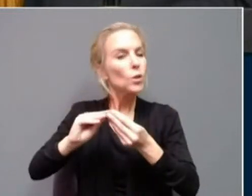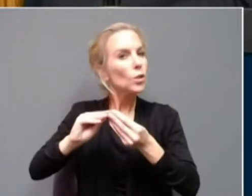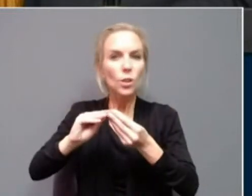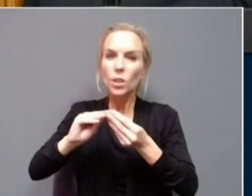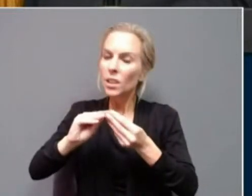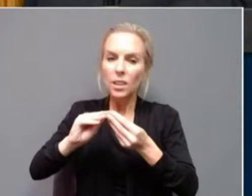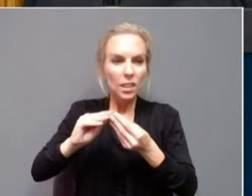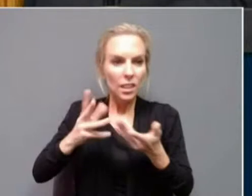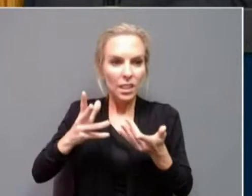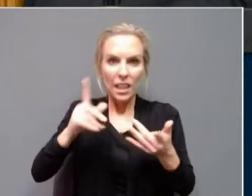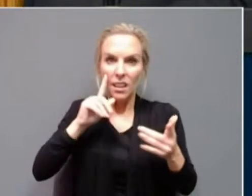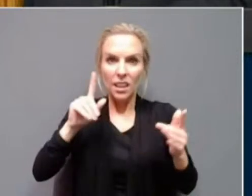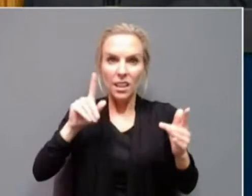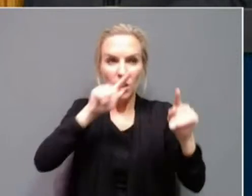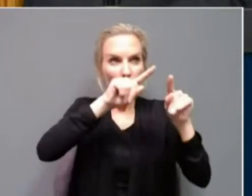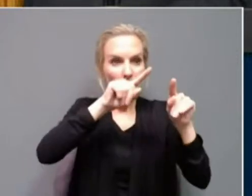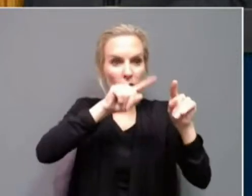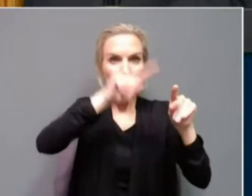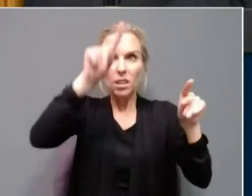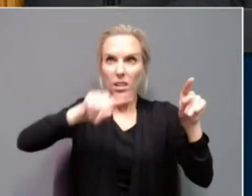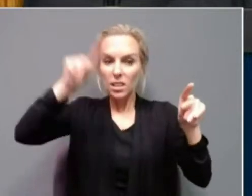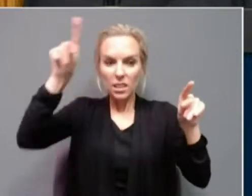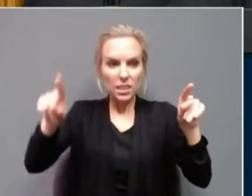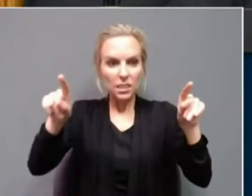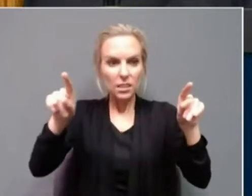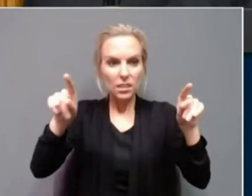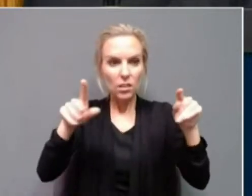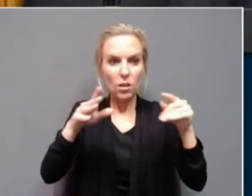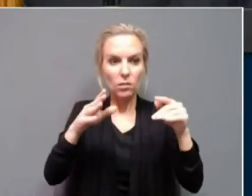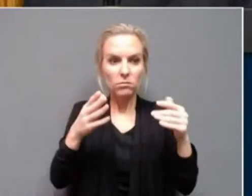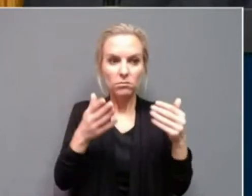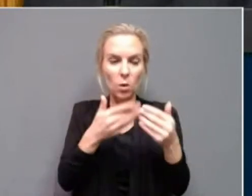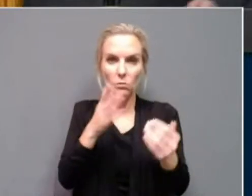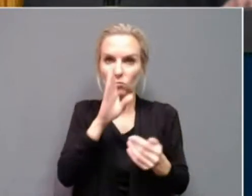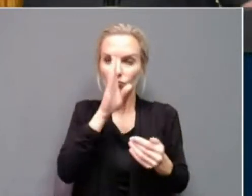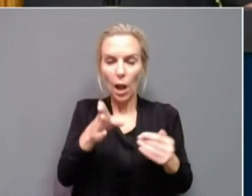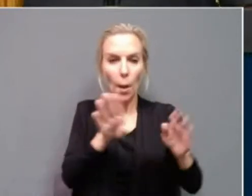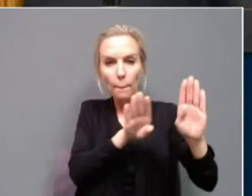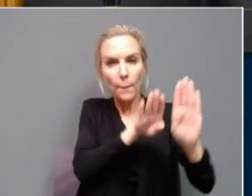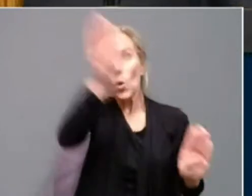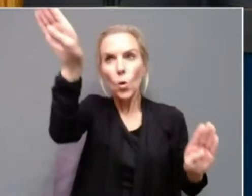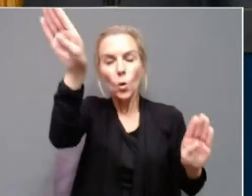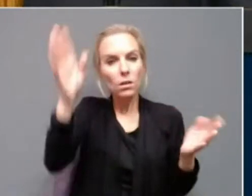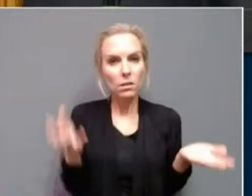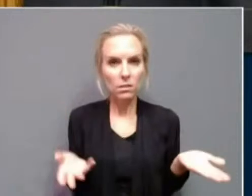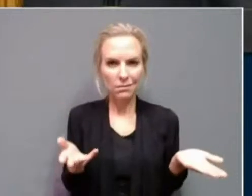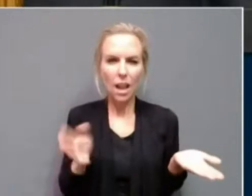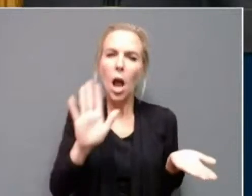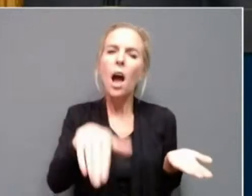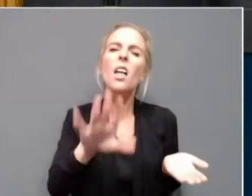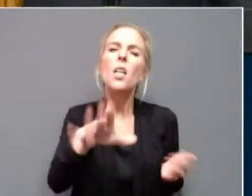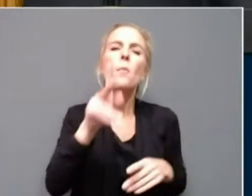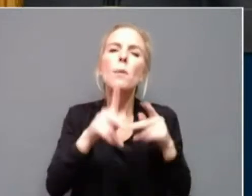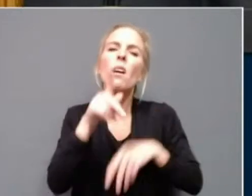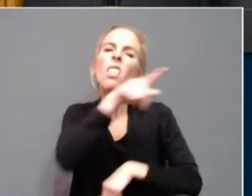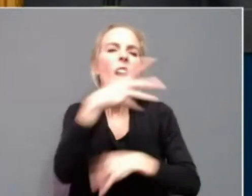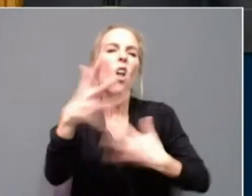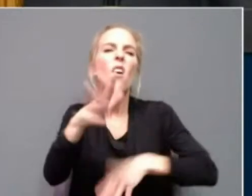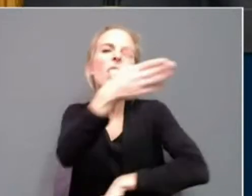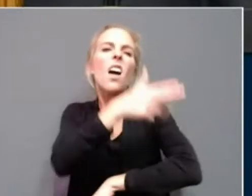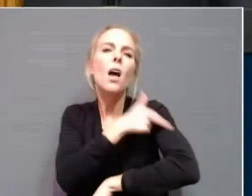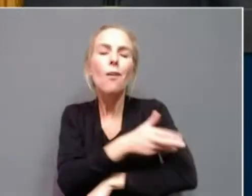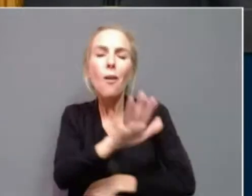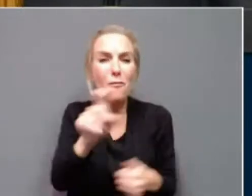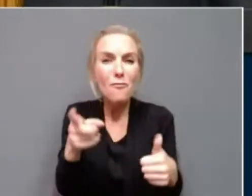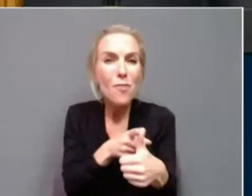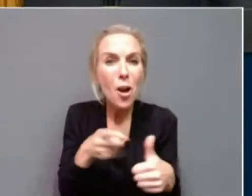whole lot like Philadelphia, doesn't it? Almost straight up. And you might say, well, that's just people in the hospital. First of all, if you're in the hospital, you're